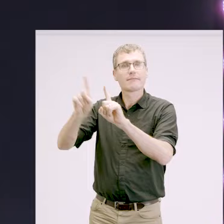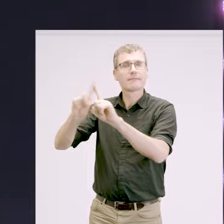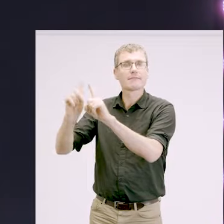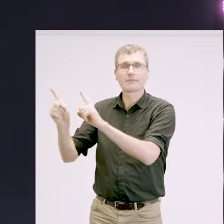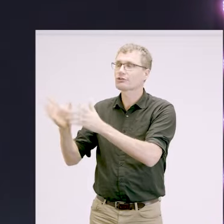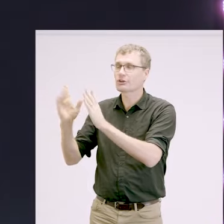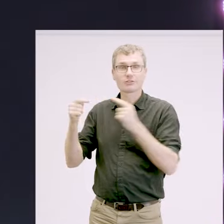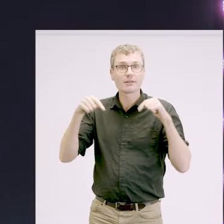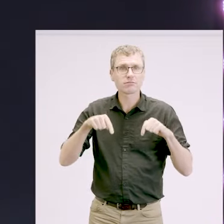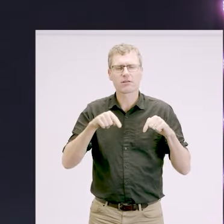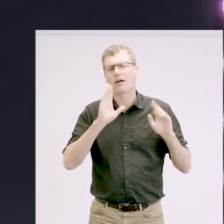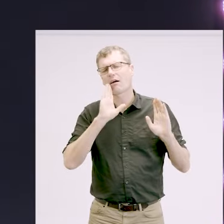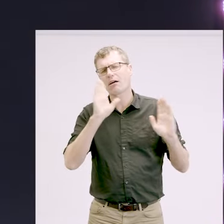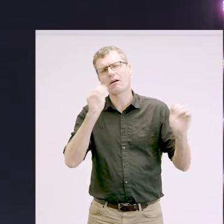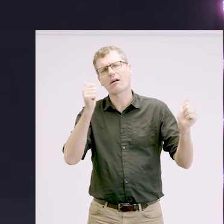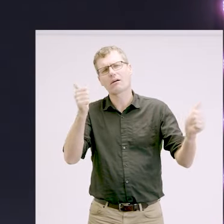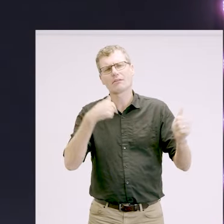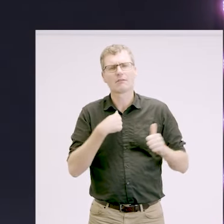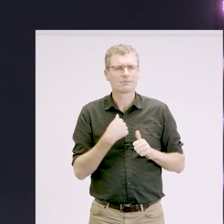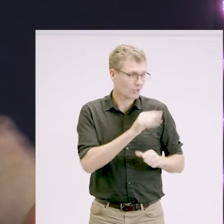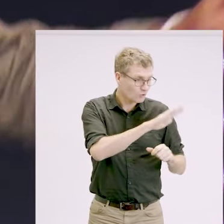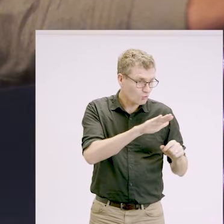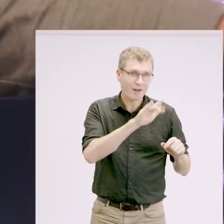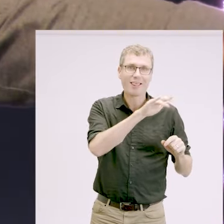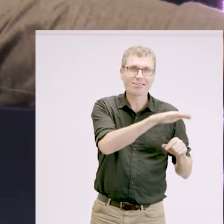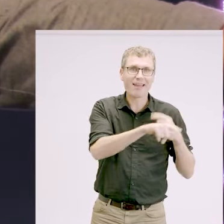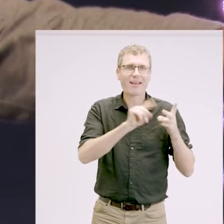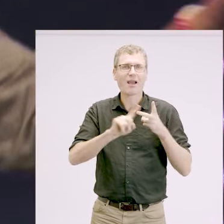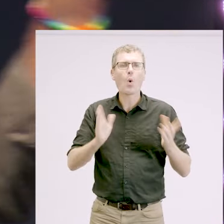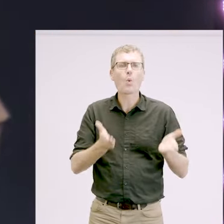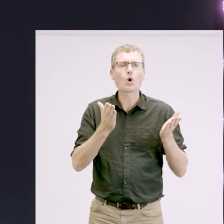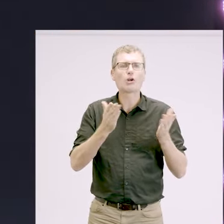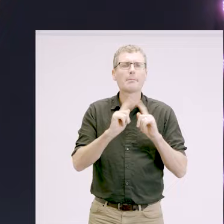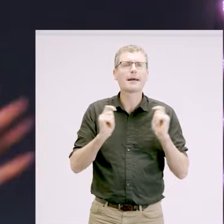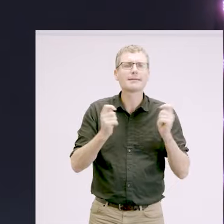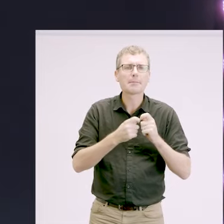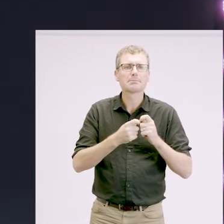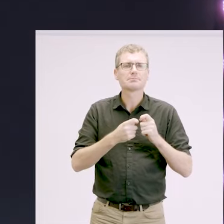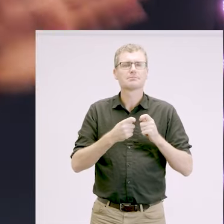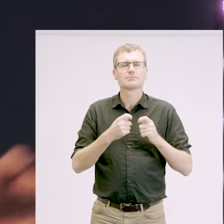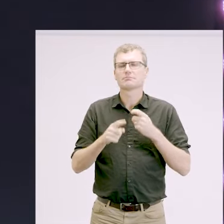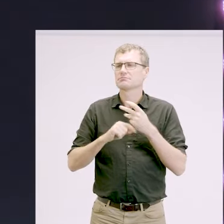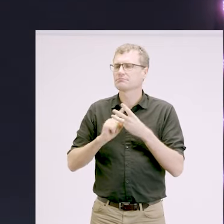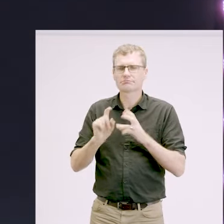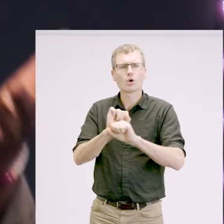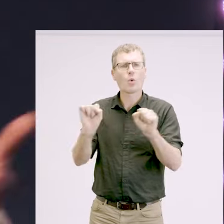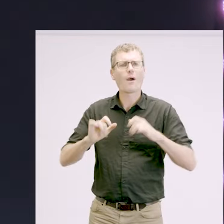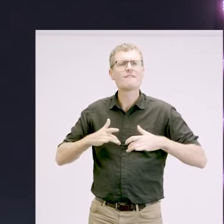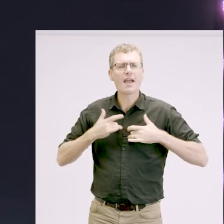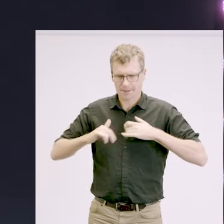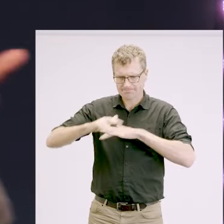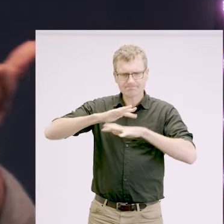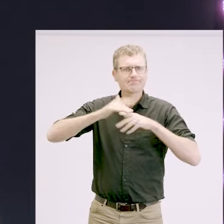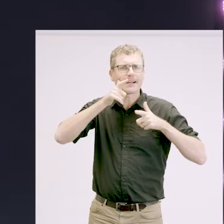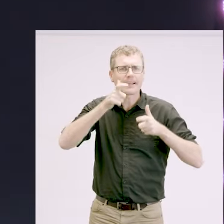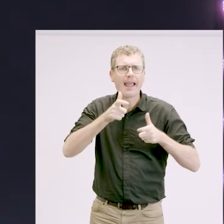and I walked in this place and I thought, wow, this is fabulous. The kids over here, the worship team, the different family feeling that